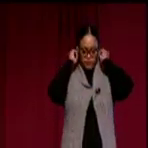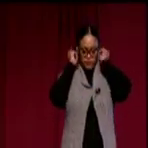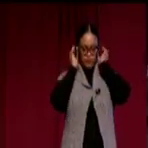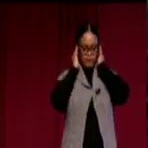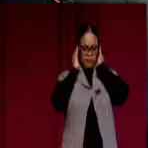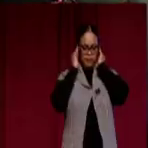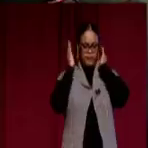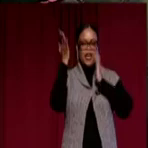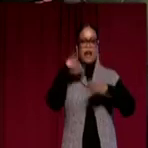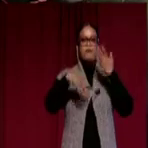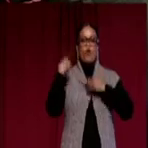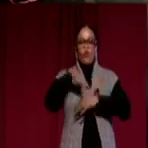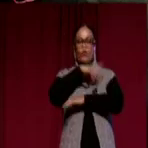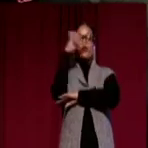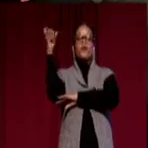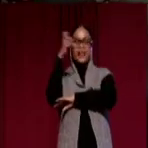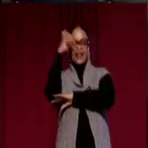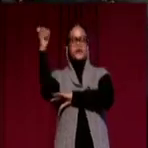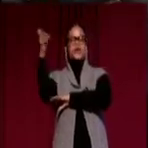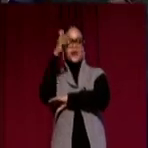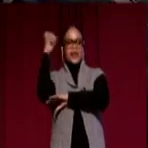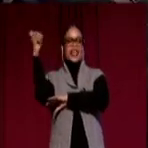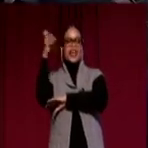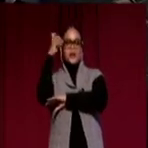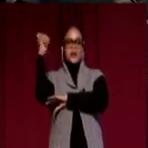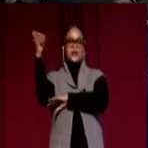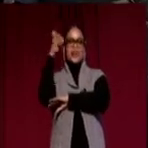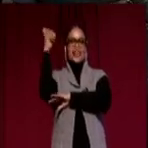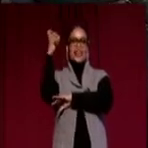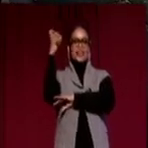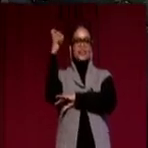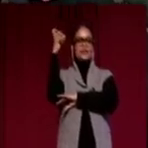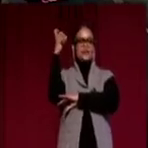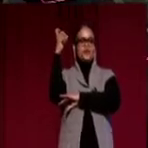Come on, we win. We win. We win.